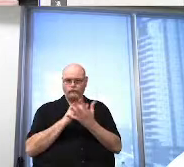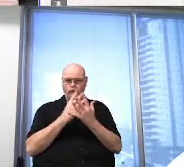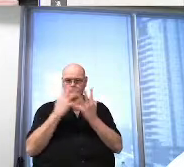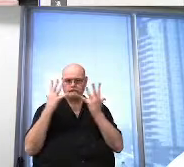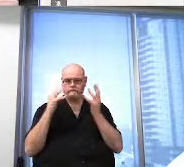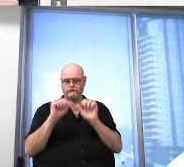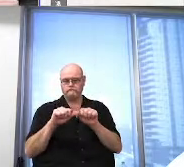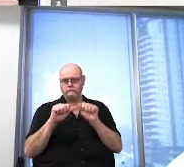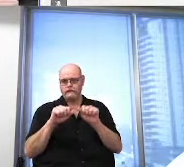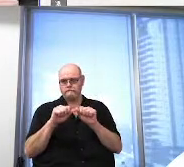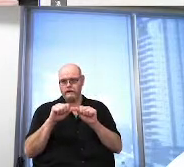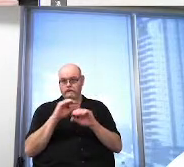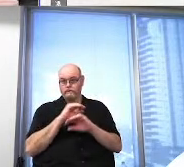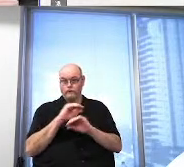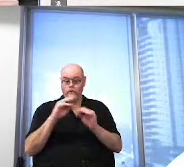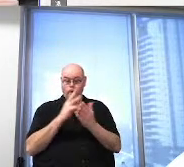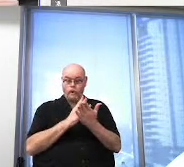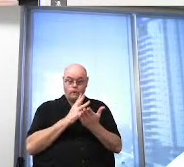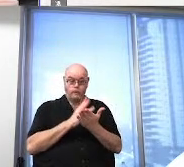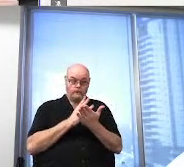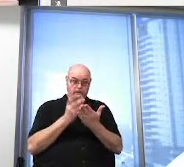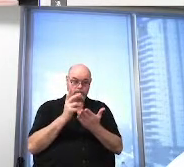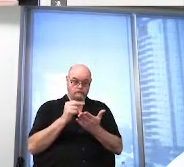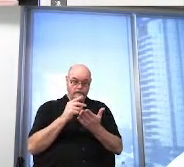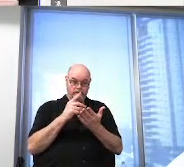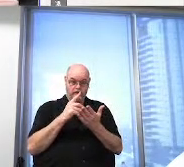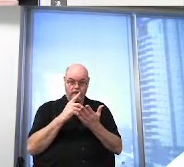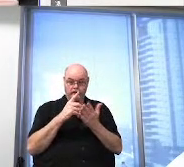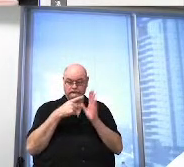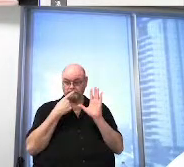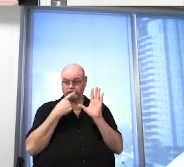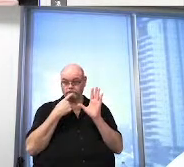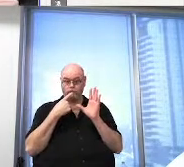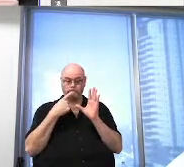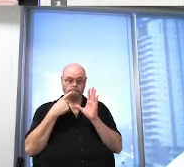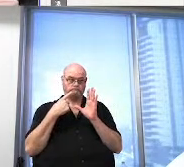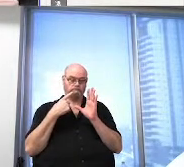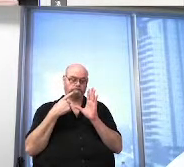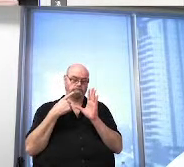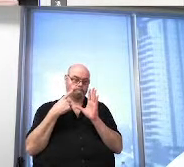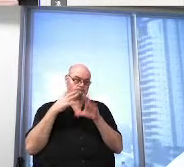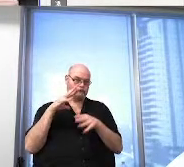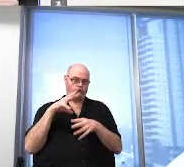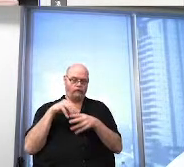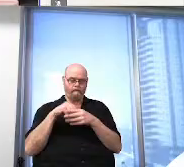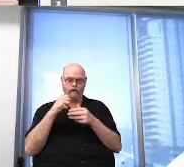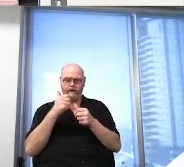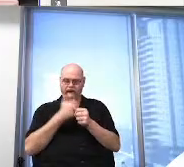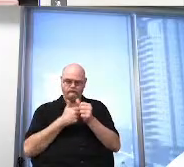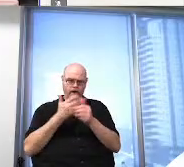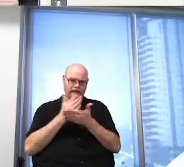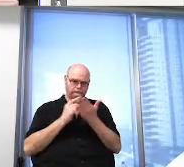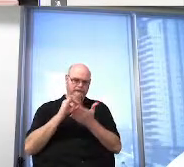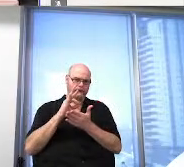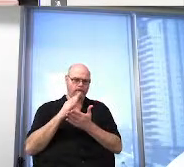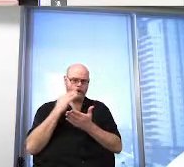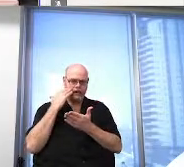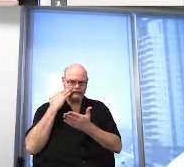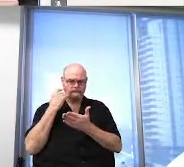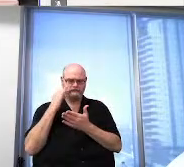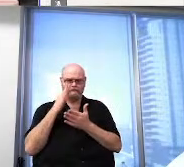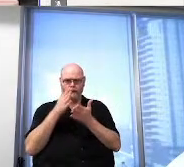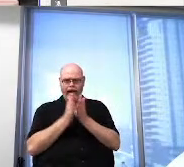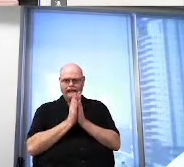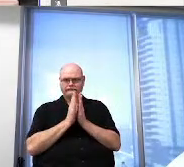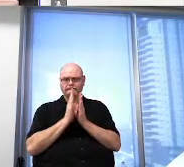as we can. No witness, when they filed their direct testimony, covered every aspect of their knowledge. If we